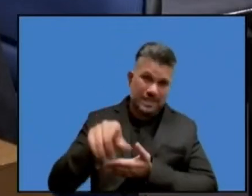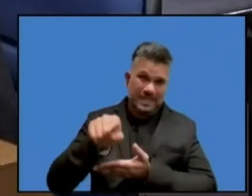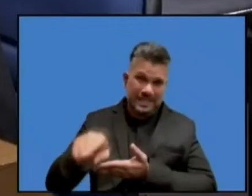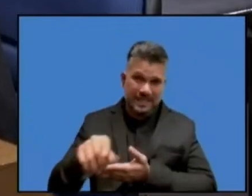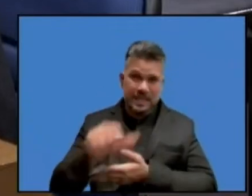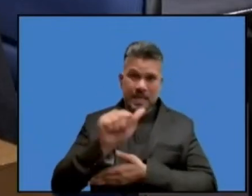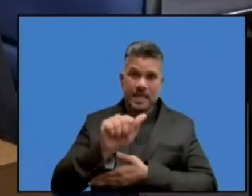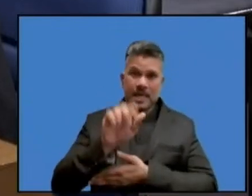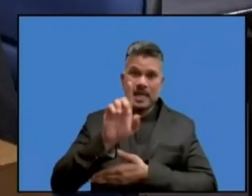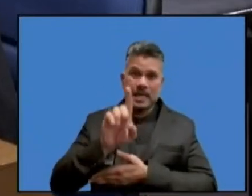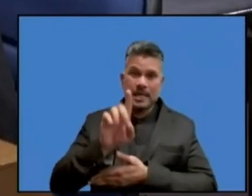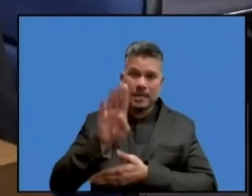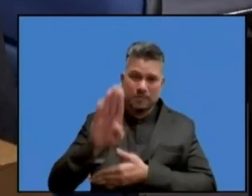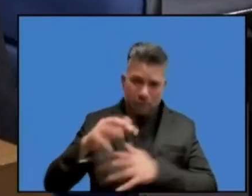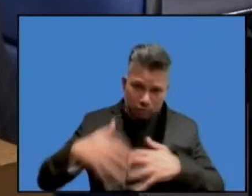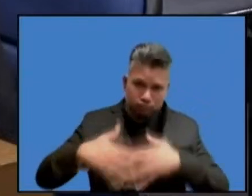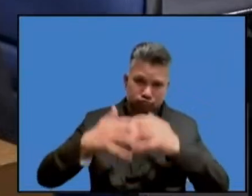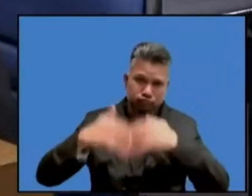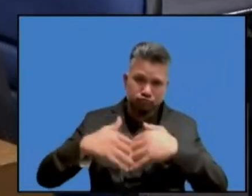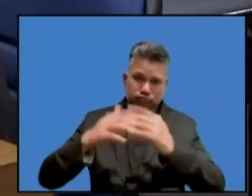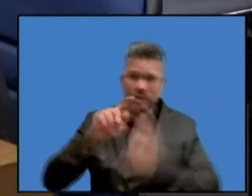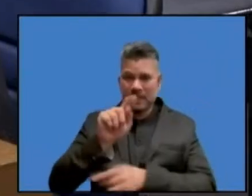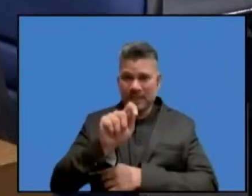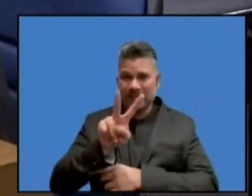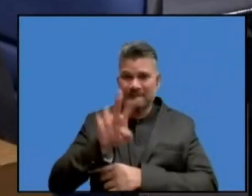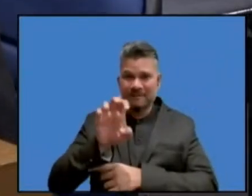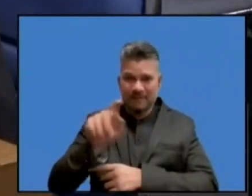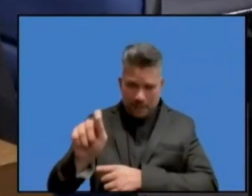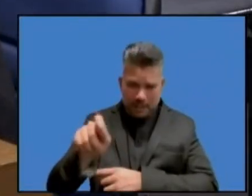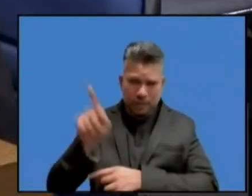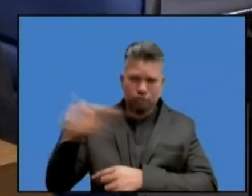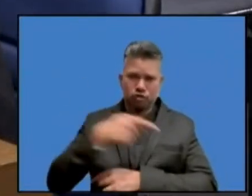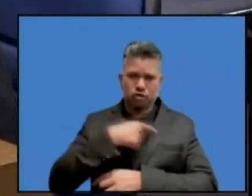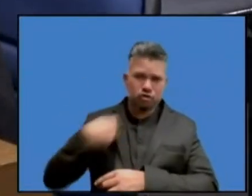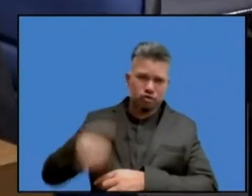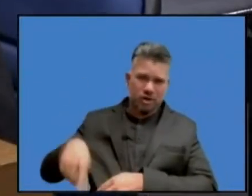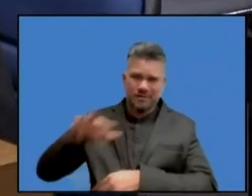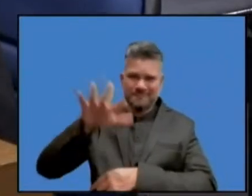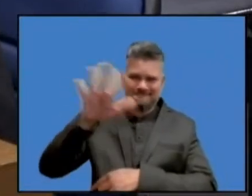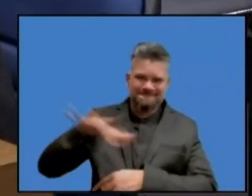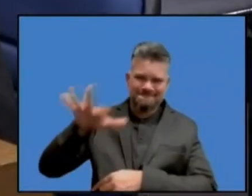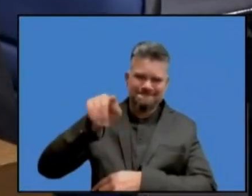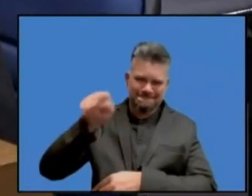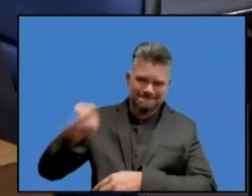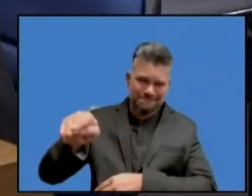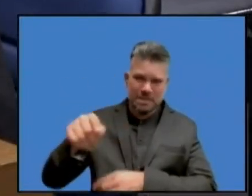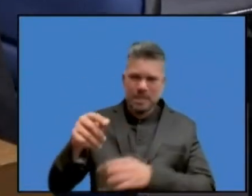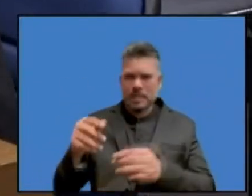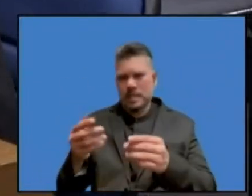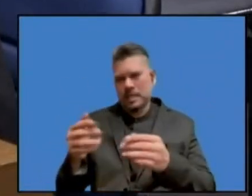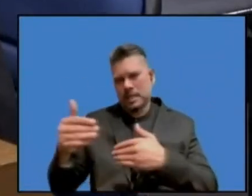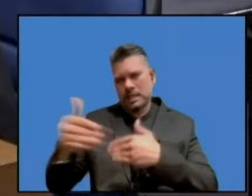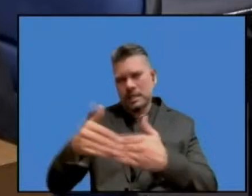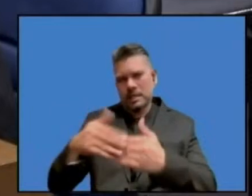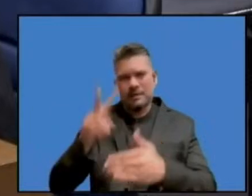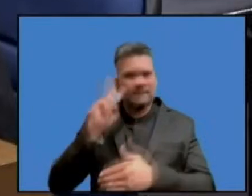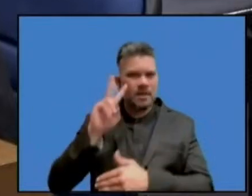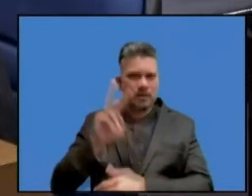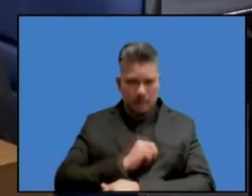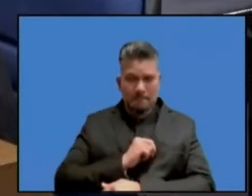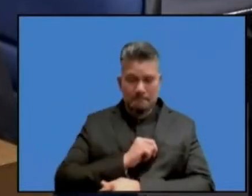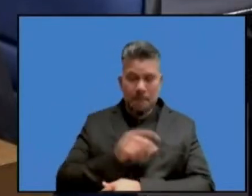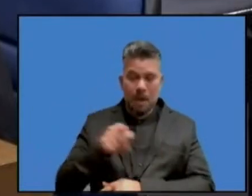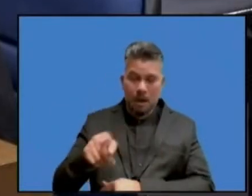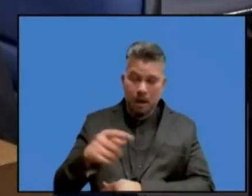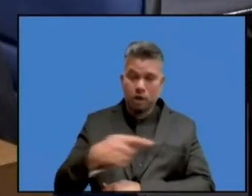education projects in China's Guangxi Autonomous Region, which borders Vietnam, are training not only China's own